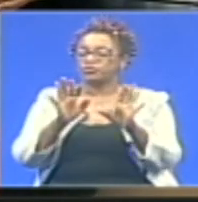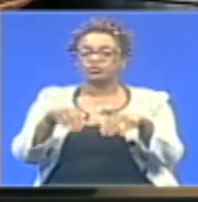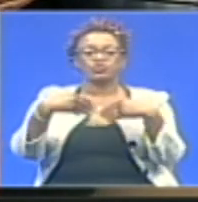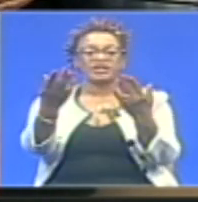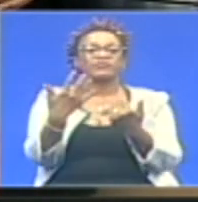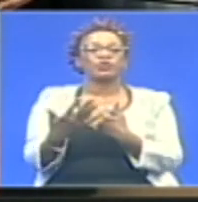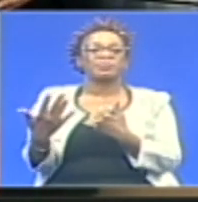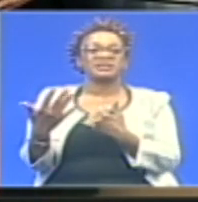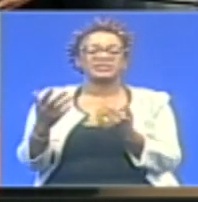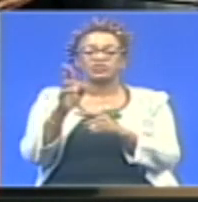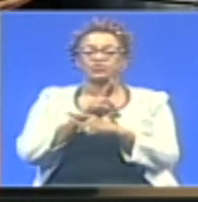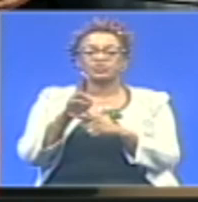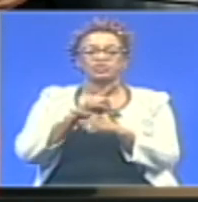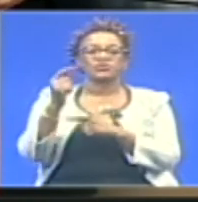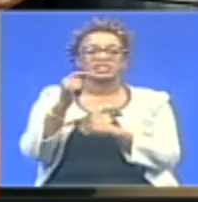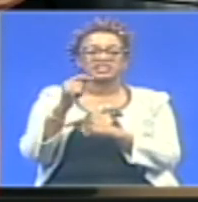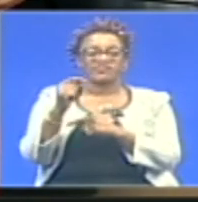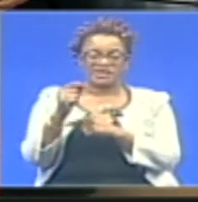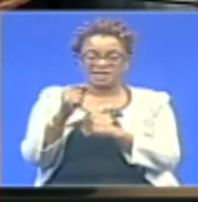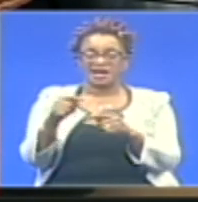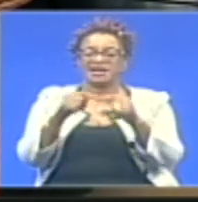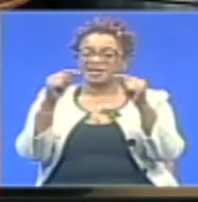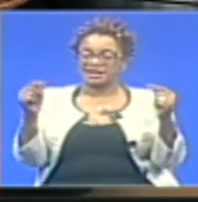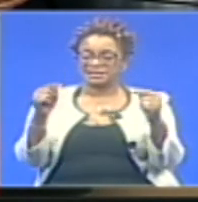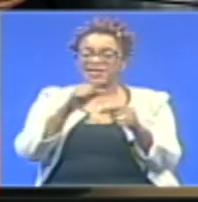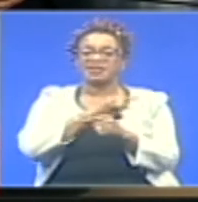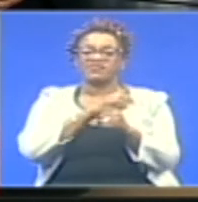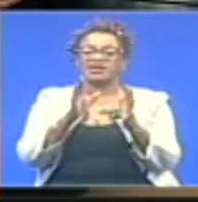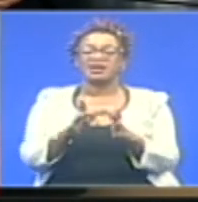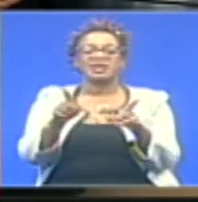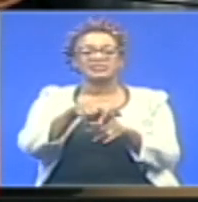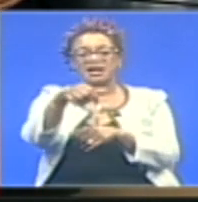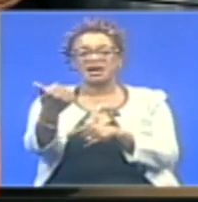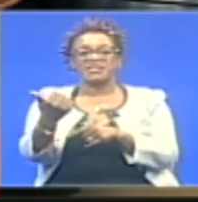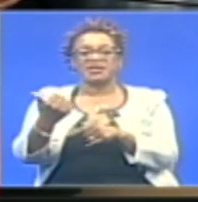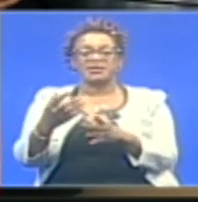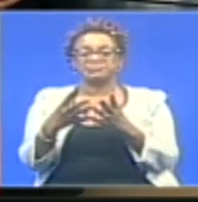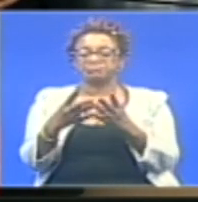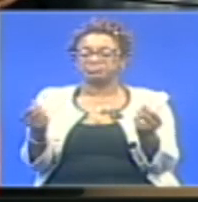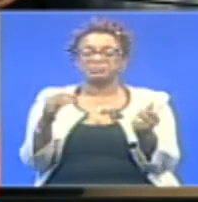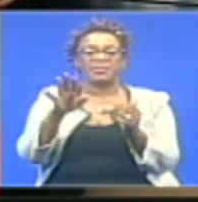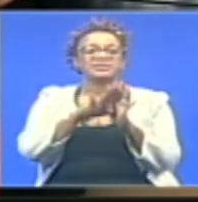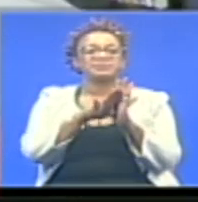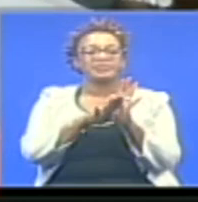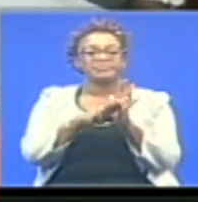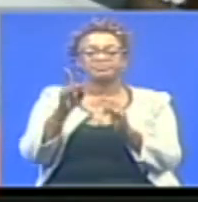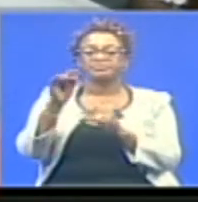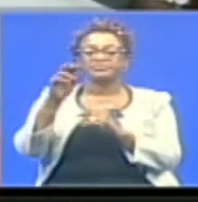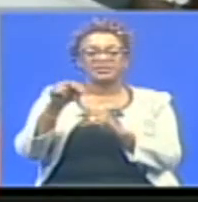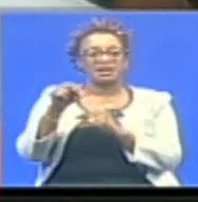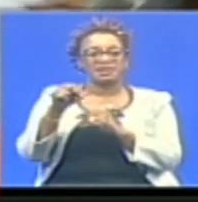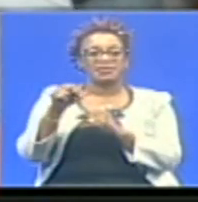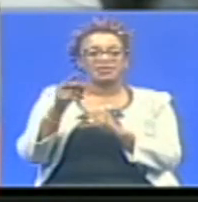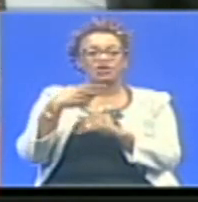documents he had used to testify against the governor as three other witnesses disowned their statements. Dan Onyabit, who